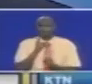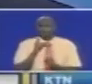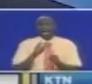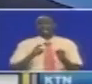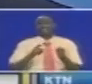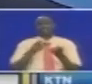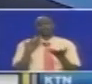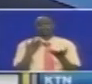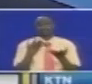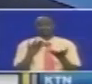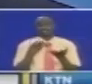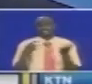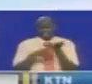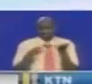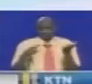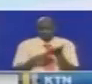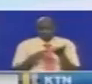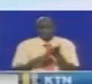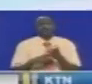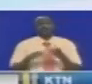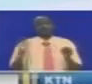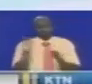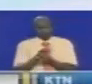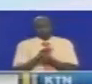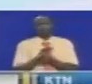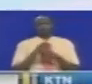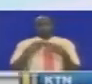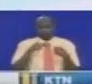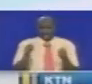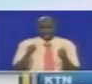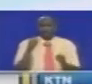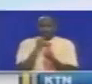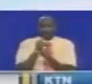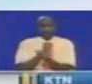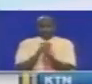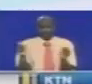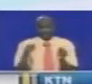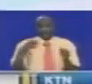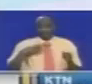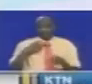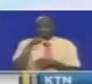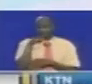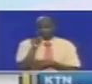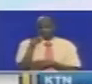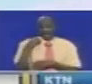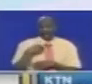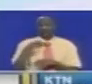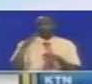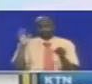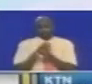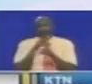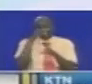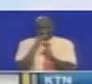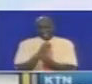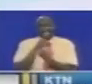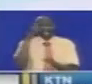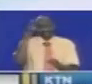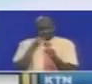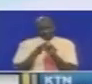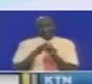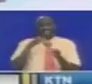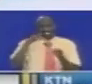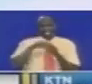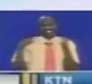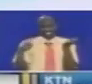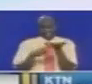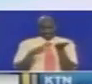deploy are foolproof, and there's fallback position, yeah, and that people have now full trust and faith in the technology,